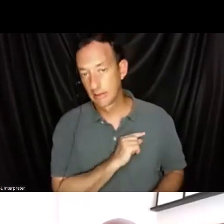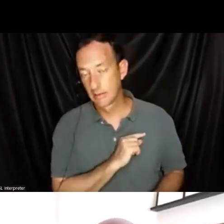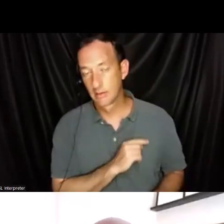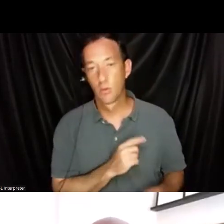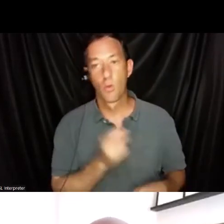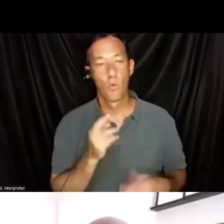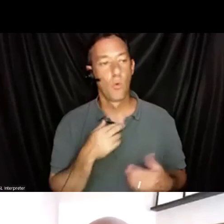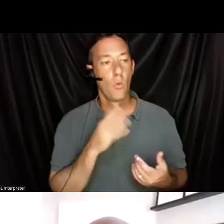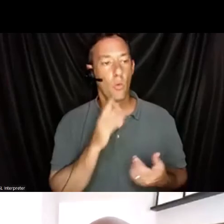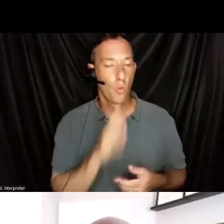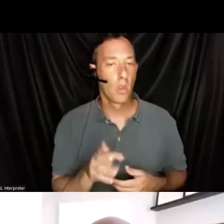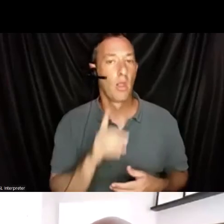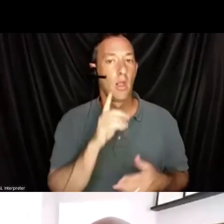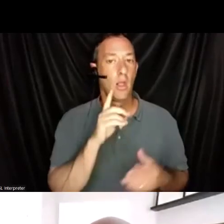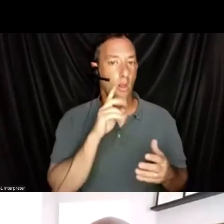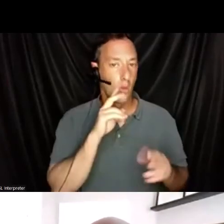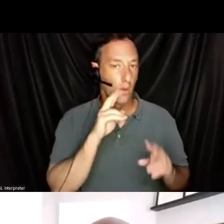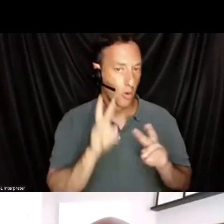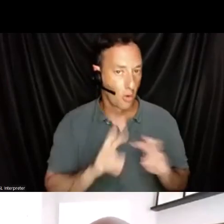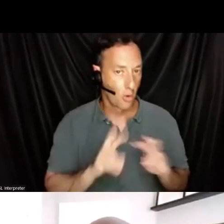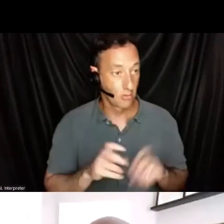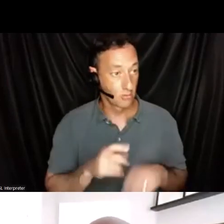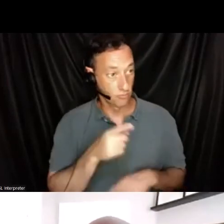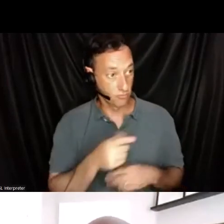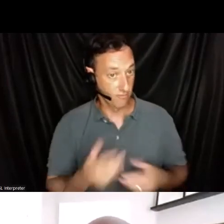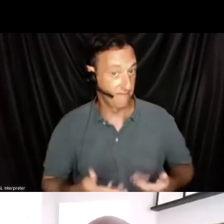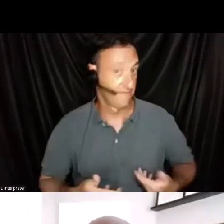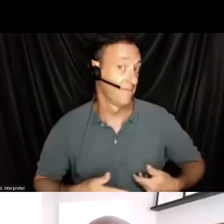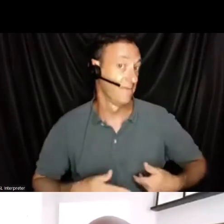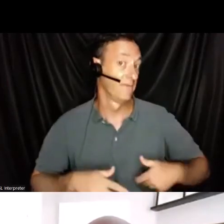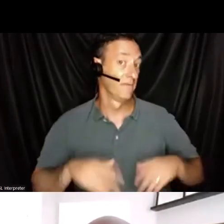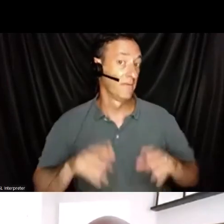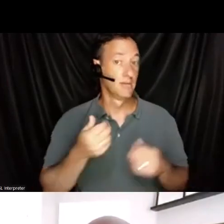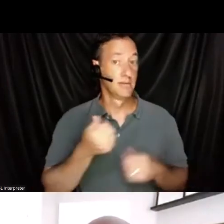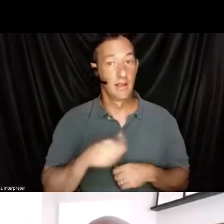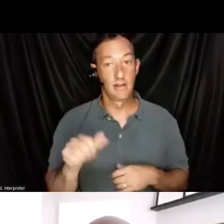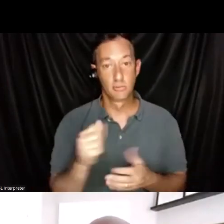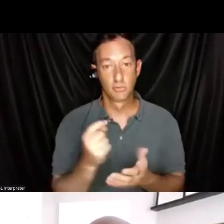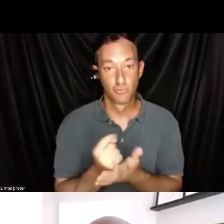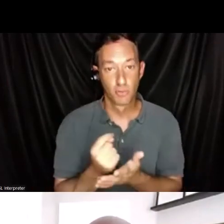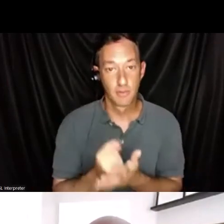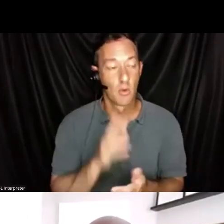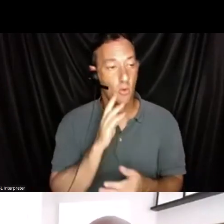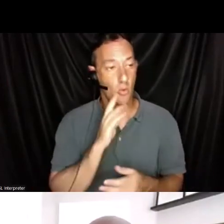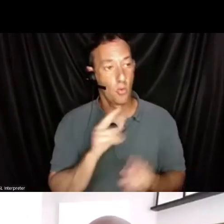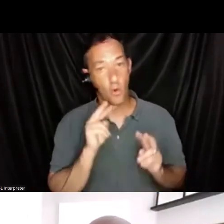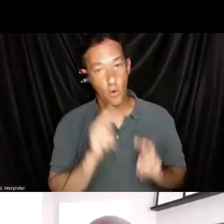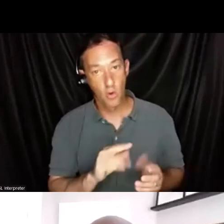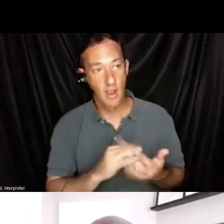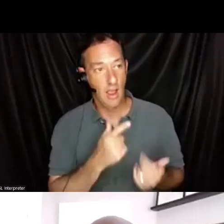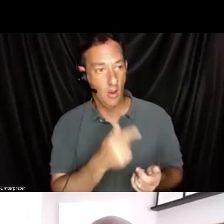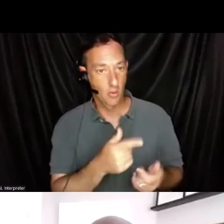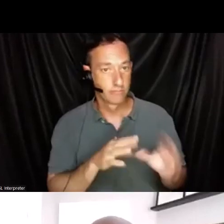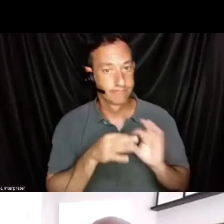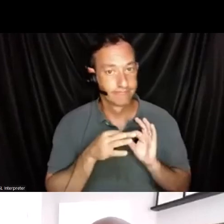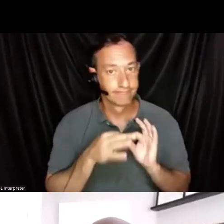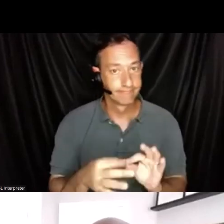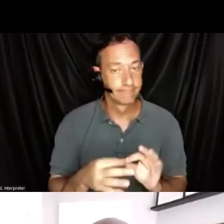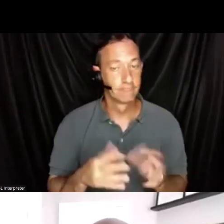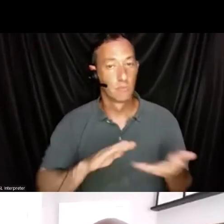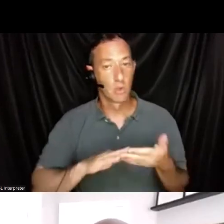will look at whether or not you have completed any sort of treatment. We will look at your ties to the community. So rather than